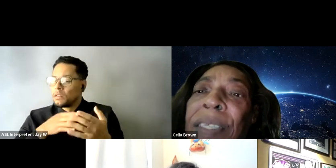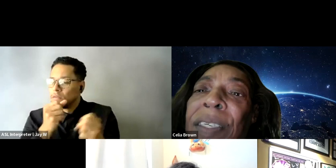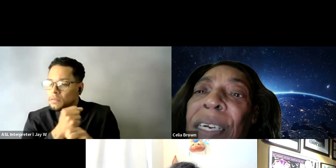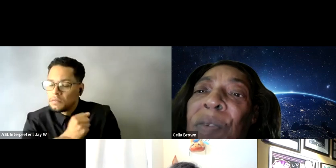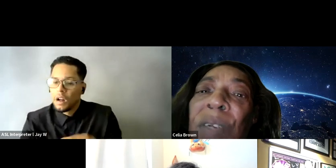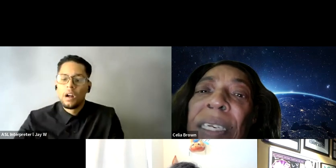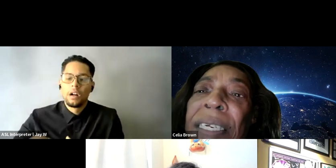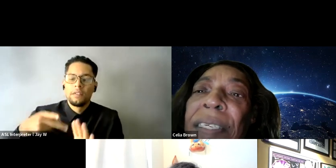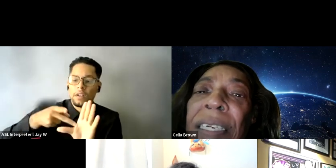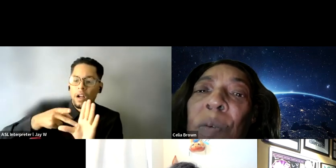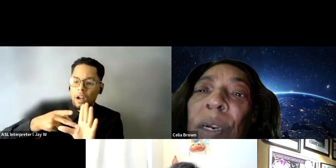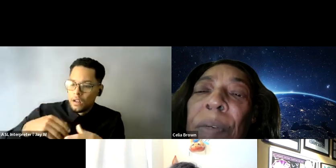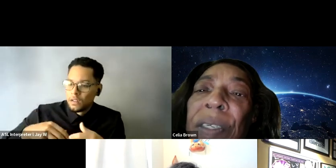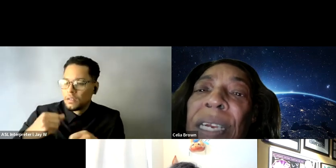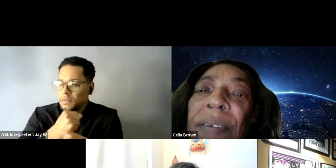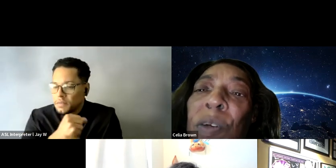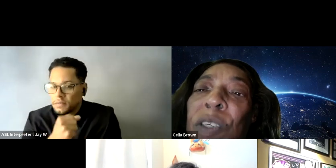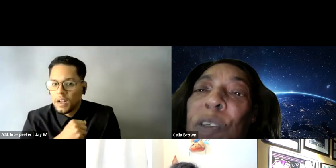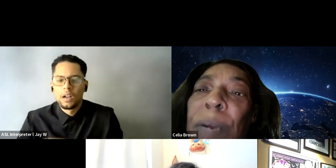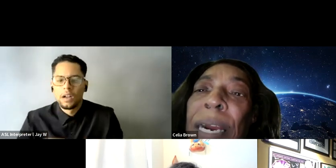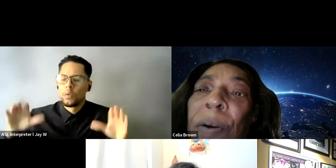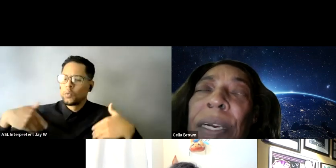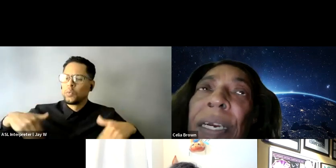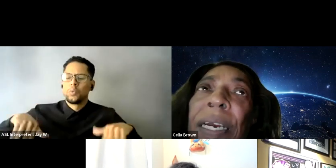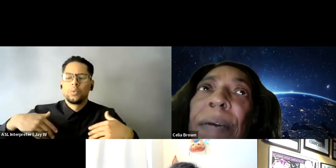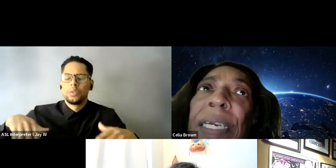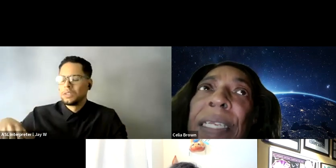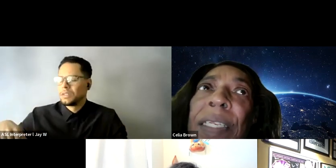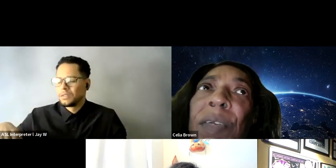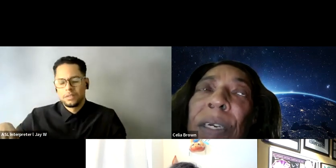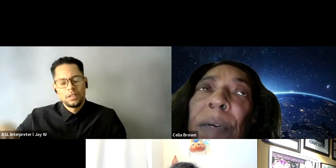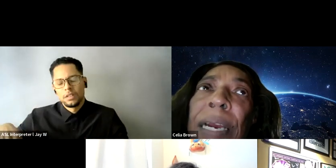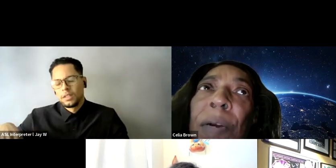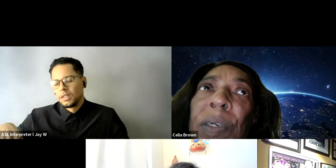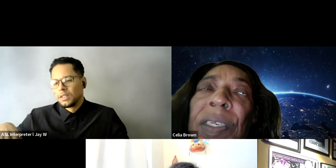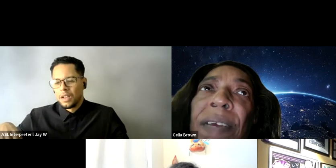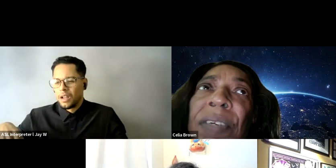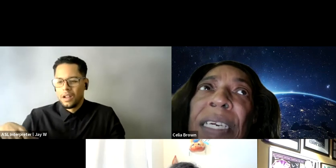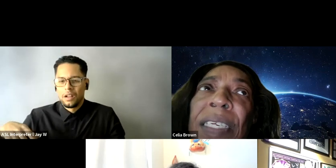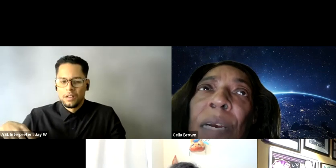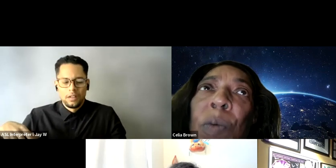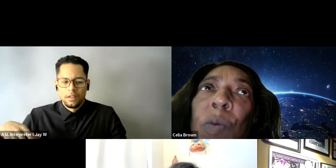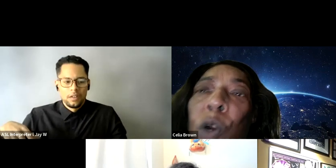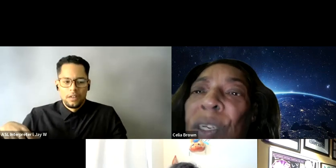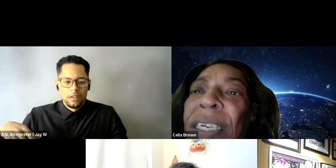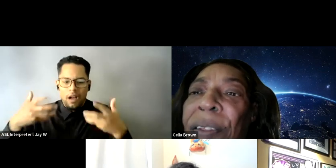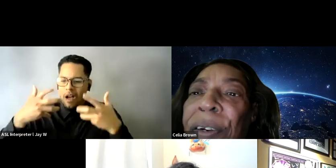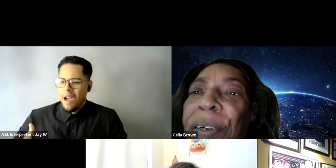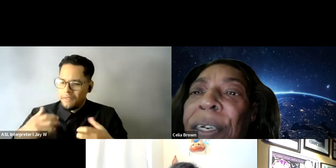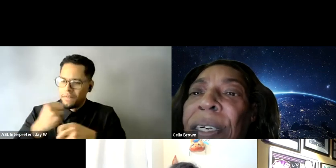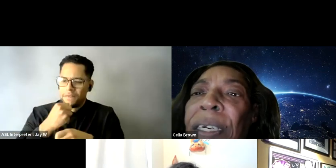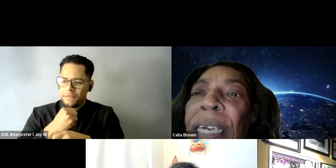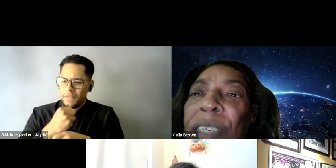and it doesn't really get us anywhere because they have so much power. But I think the real power, Stefanie, is that we work